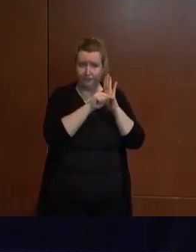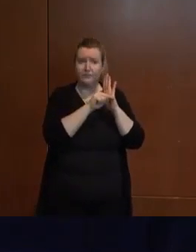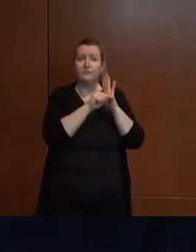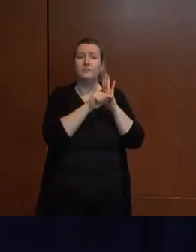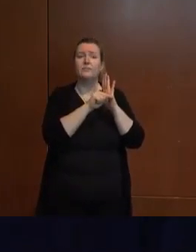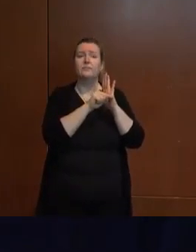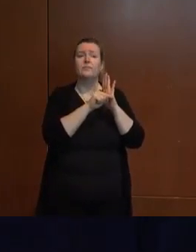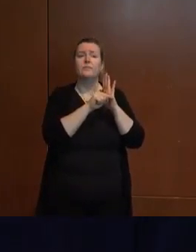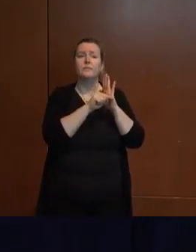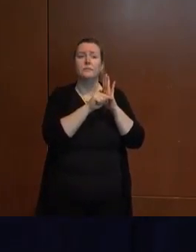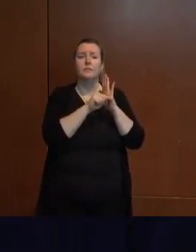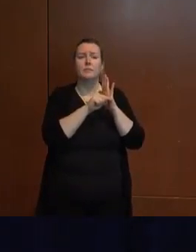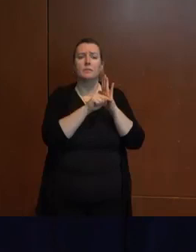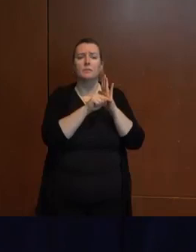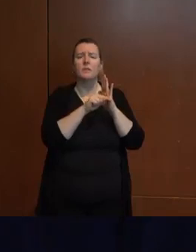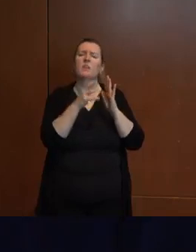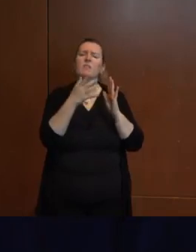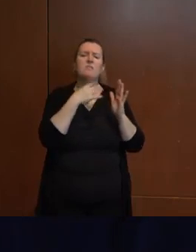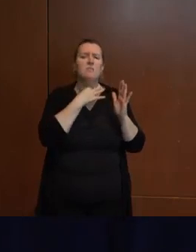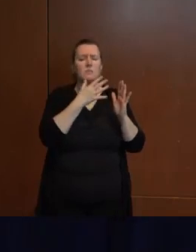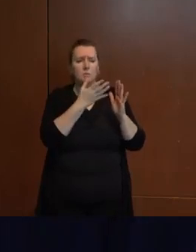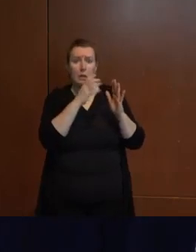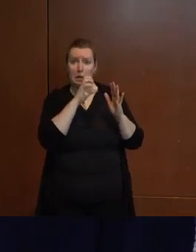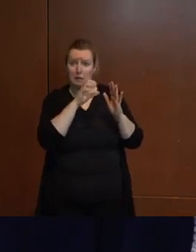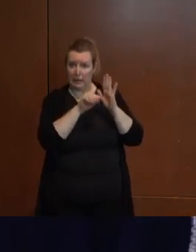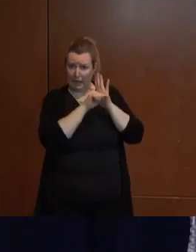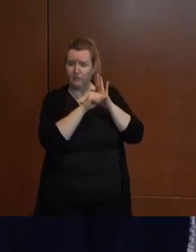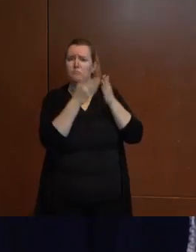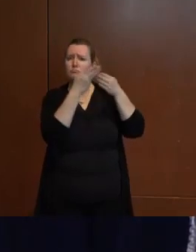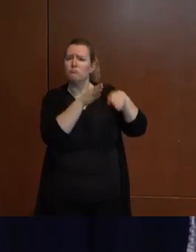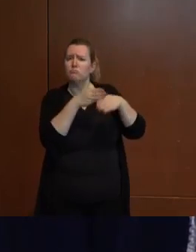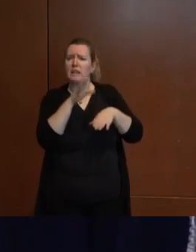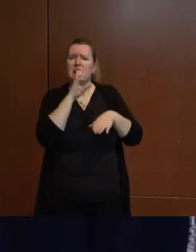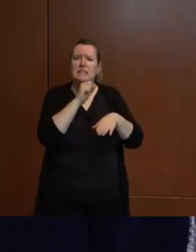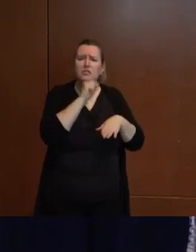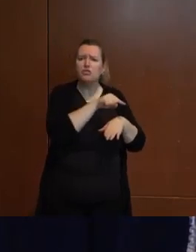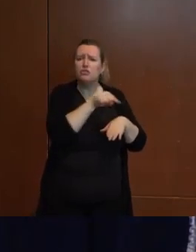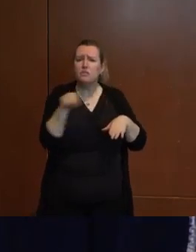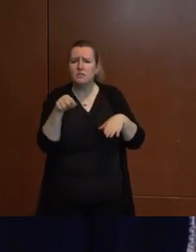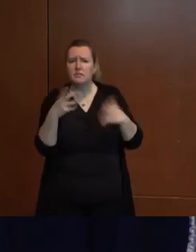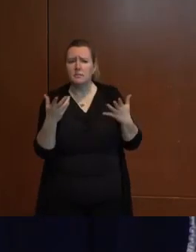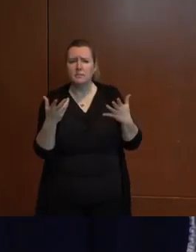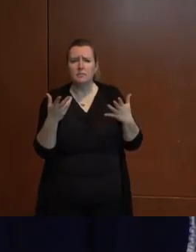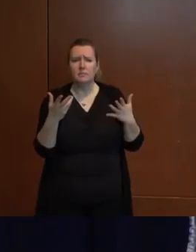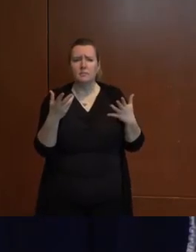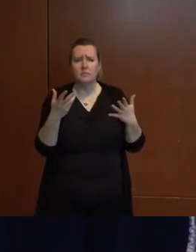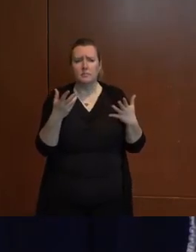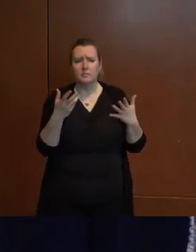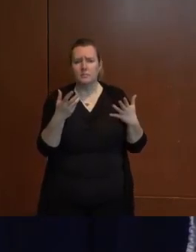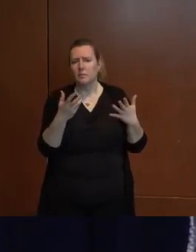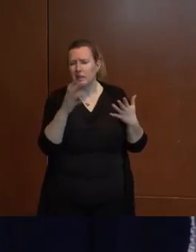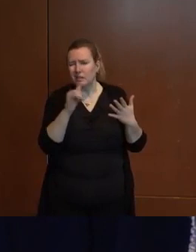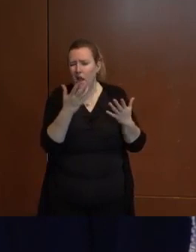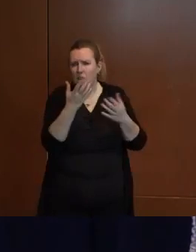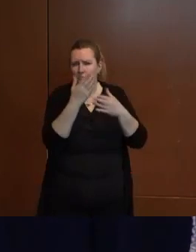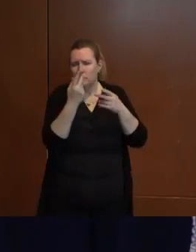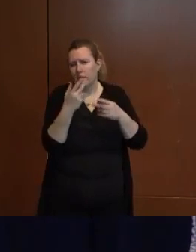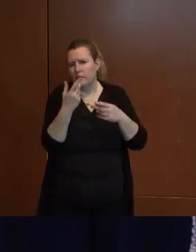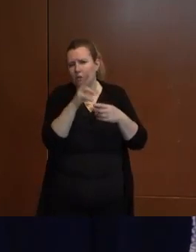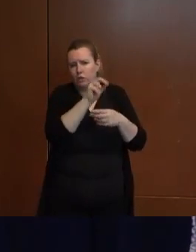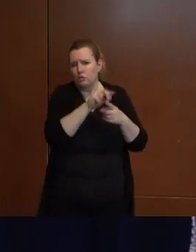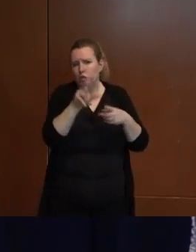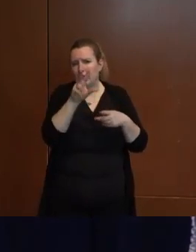30 or 20 to 50 or whatever, have tested negative? I don't have the demographics on the negatives.